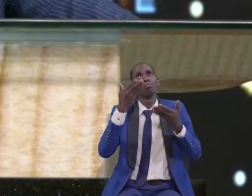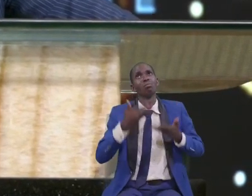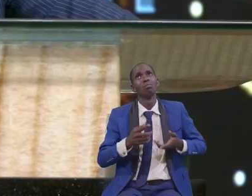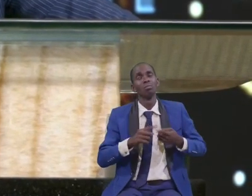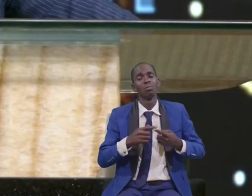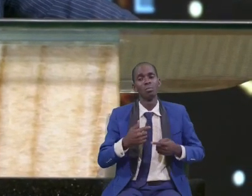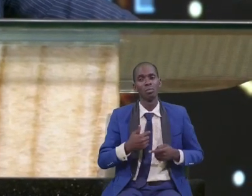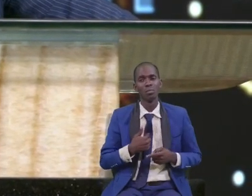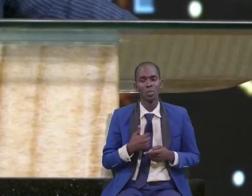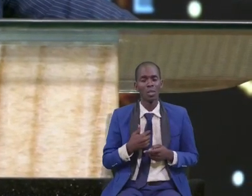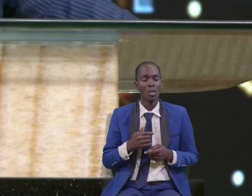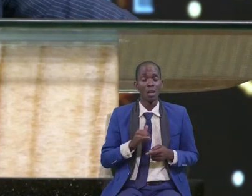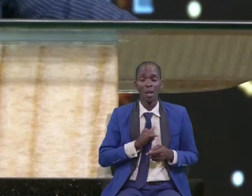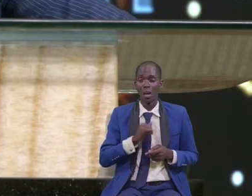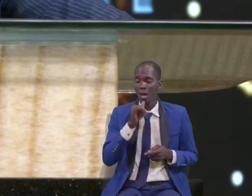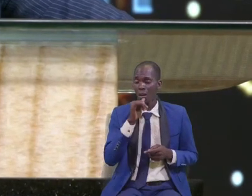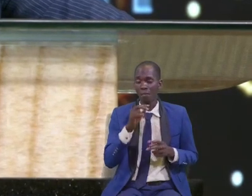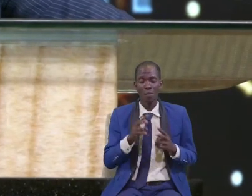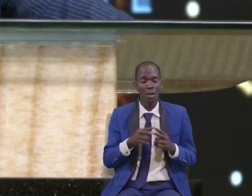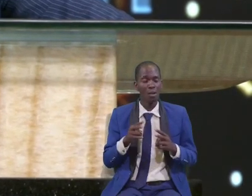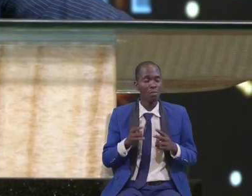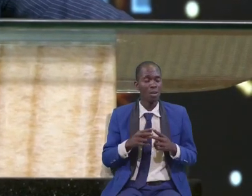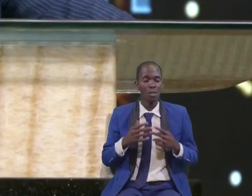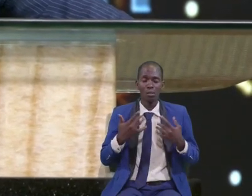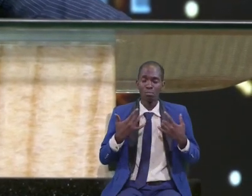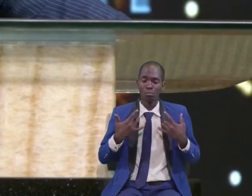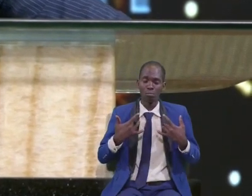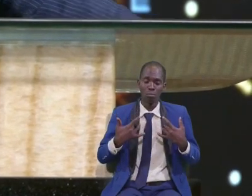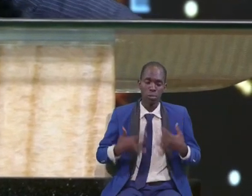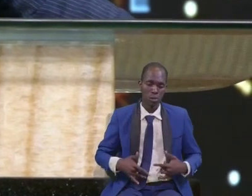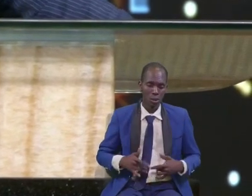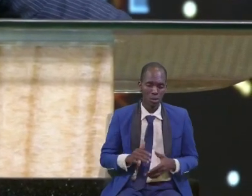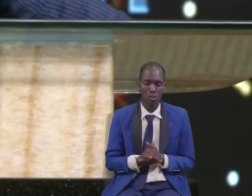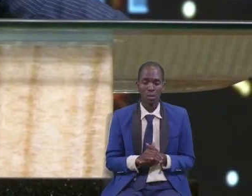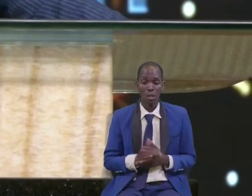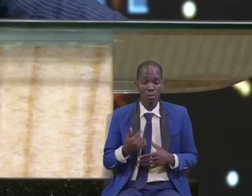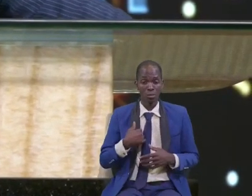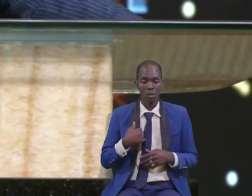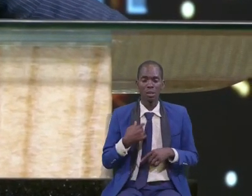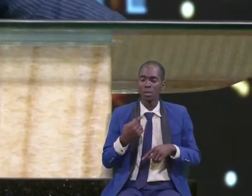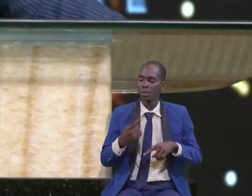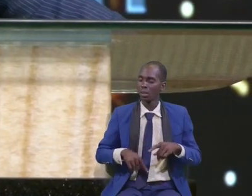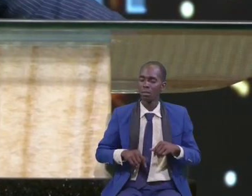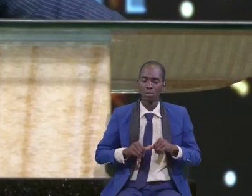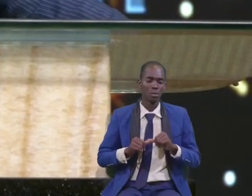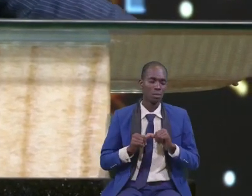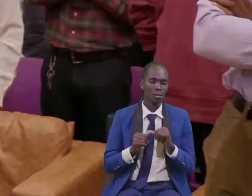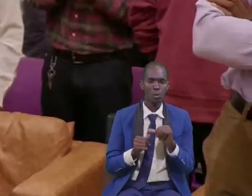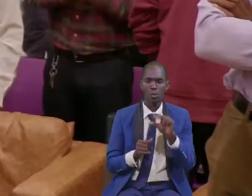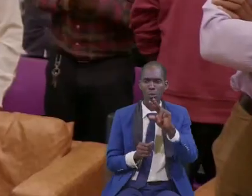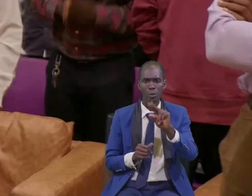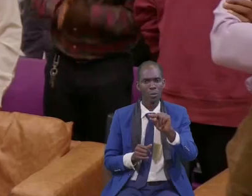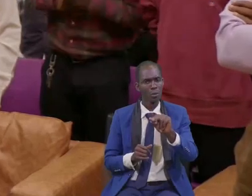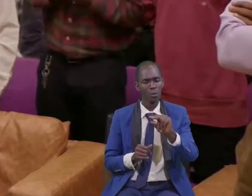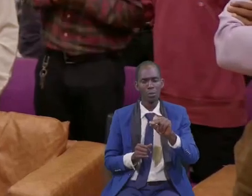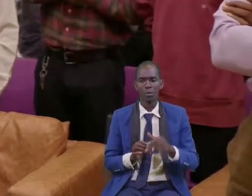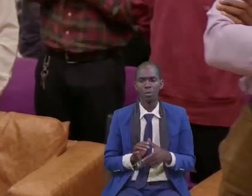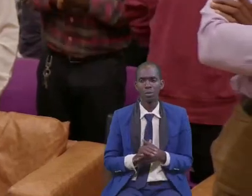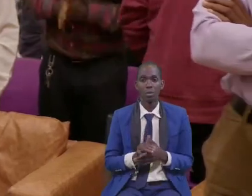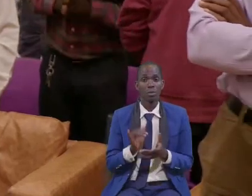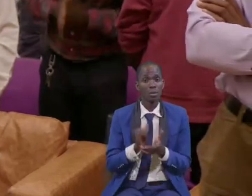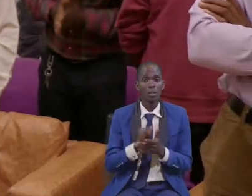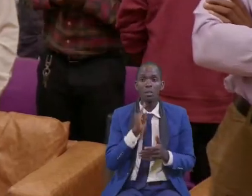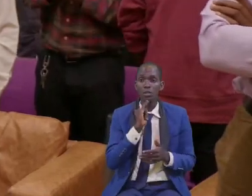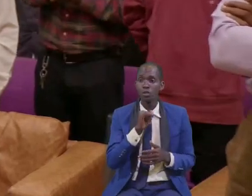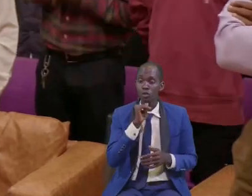I'm so discouraged. I cannot move on. No, that's not